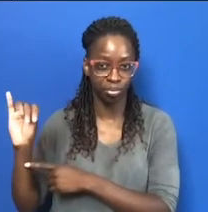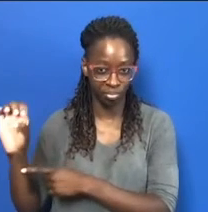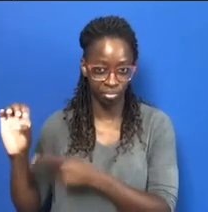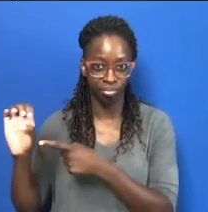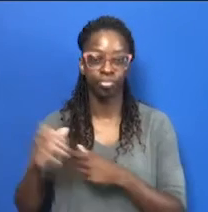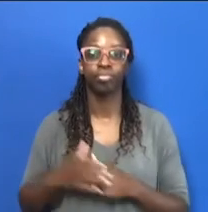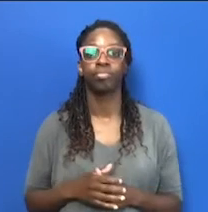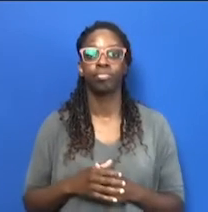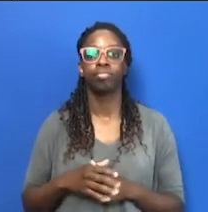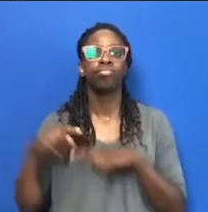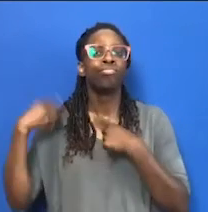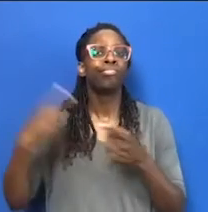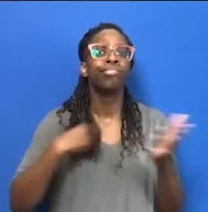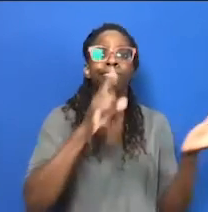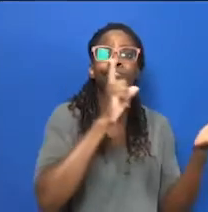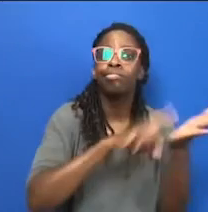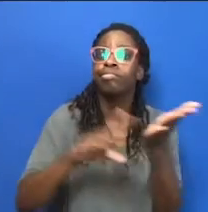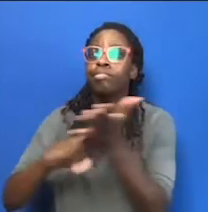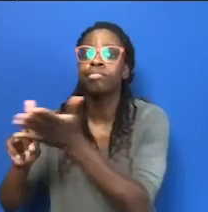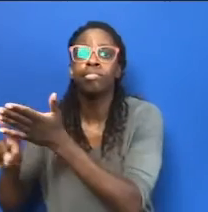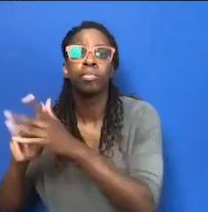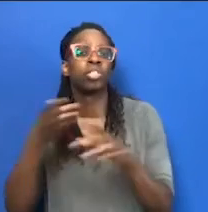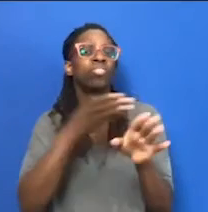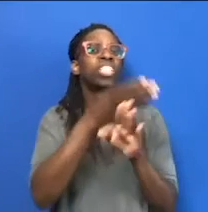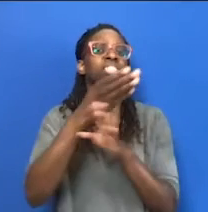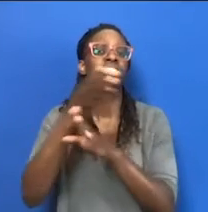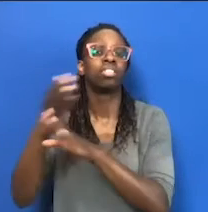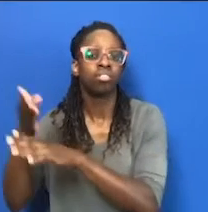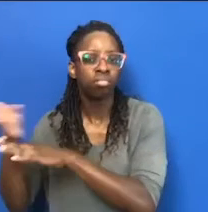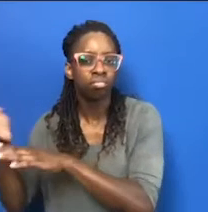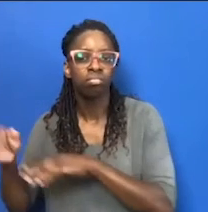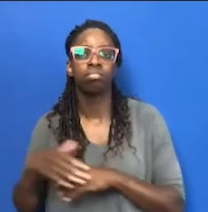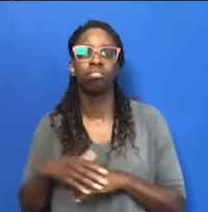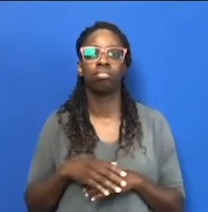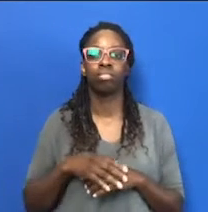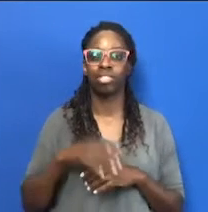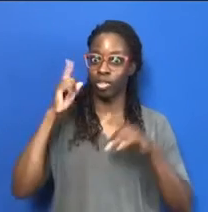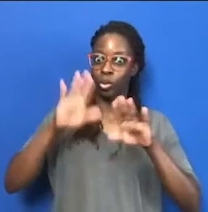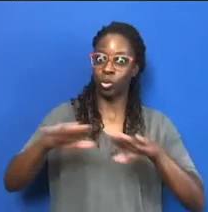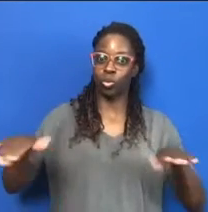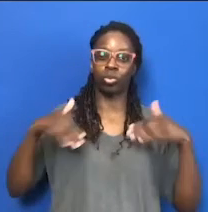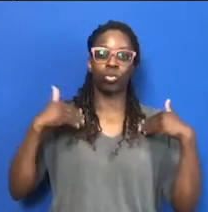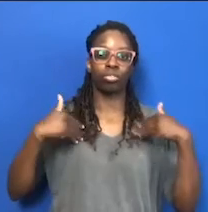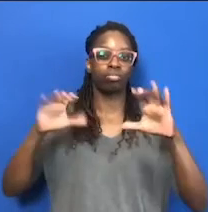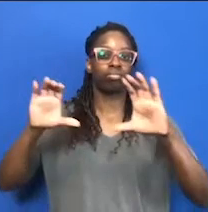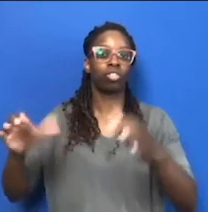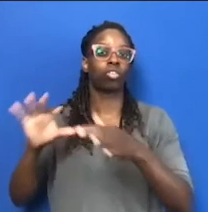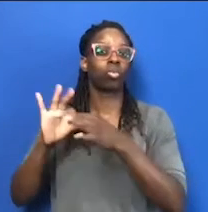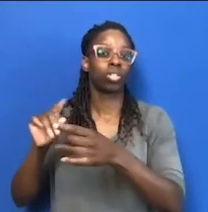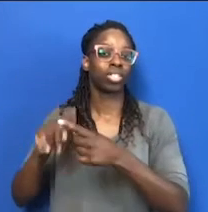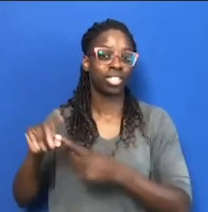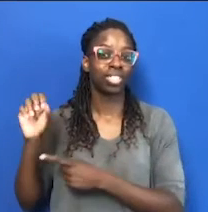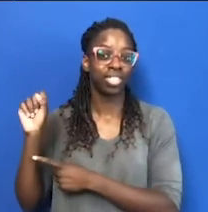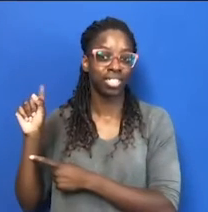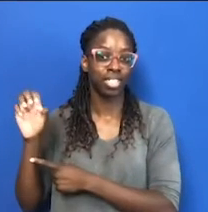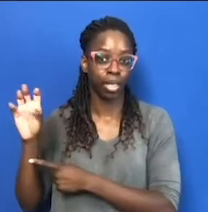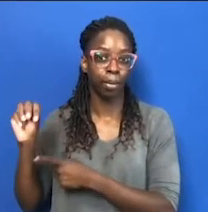going on in the field on STEM learning opportunities for young children with